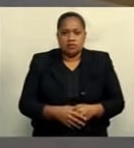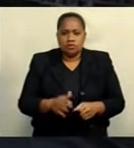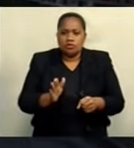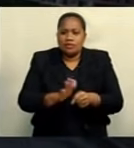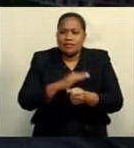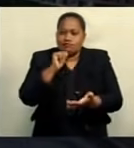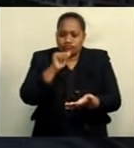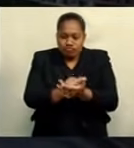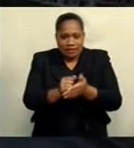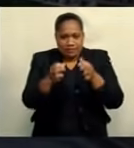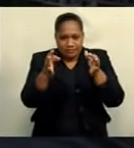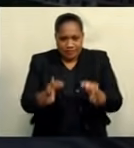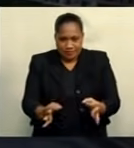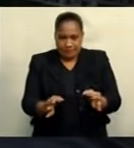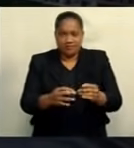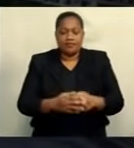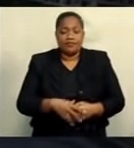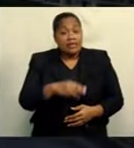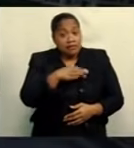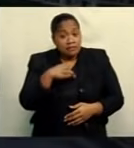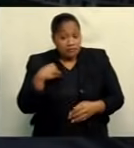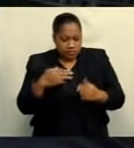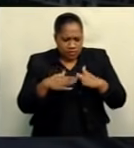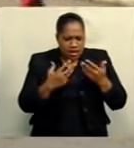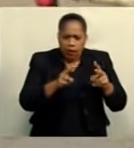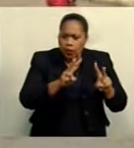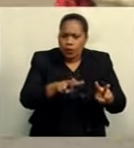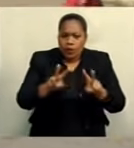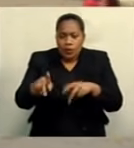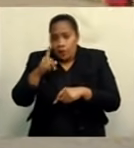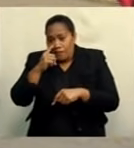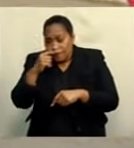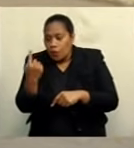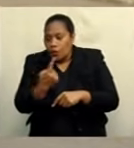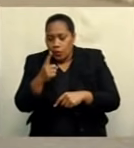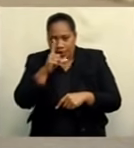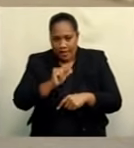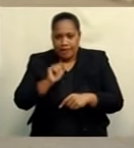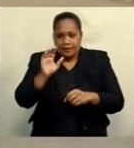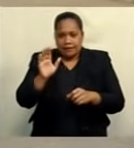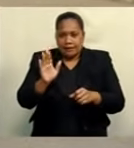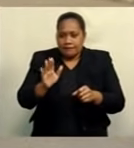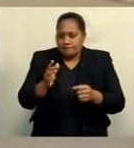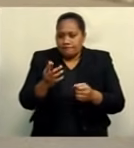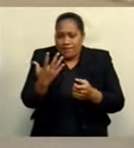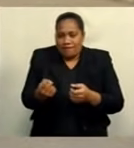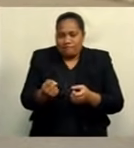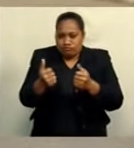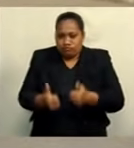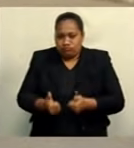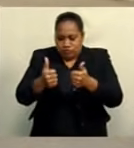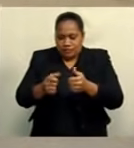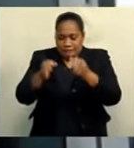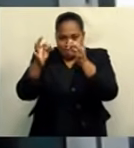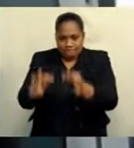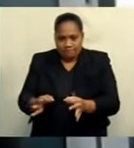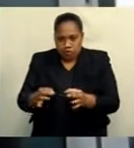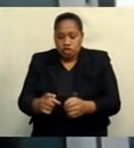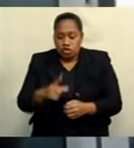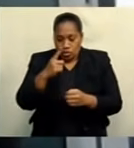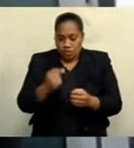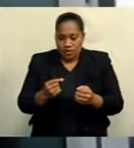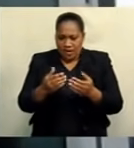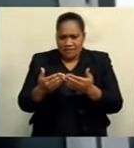made. The ministry is looking for candidates who can make sound decisions and take the municipalities forward. We should be looking forward to a